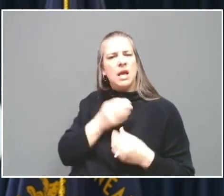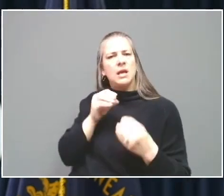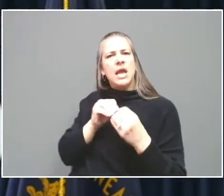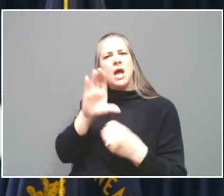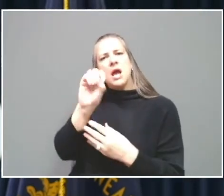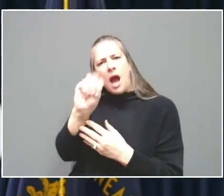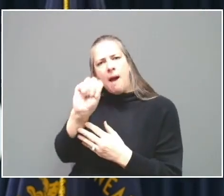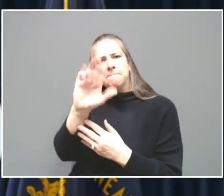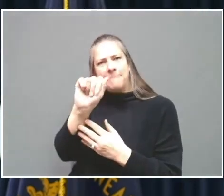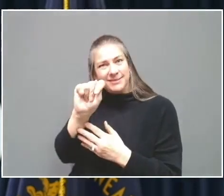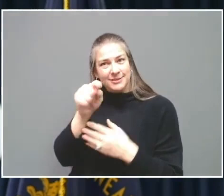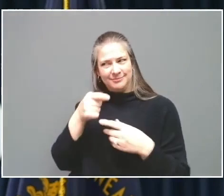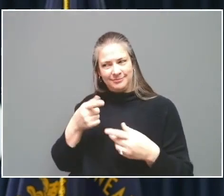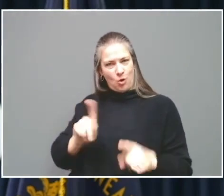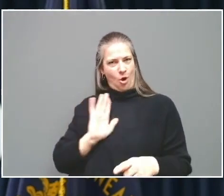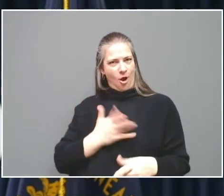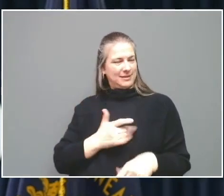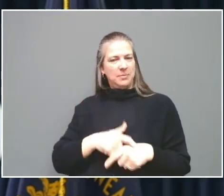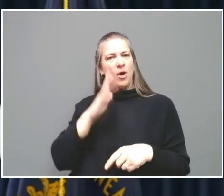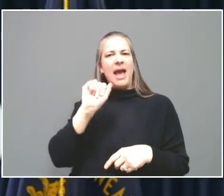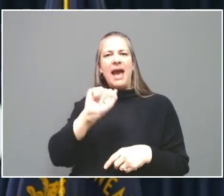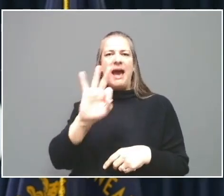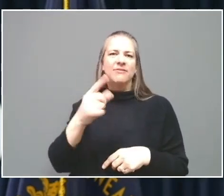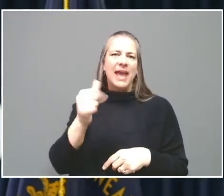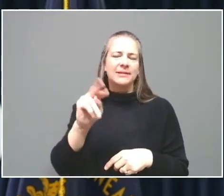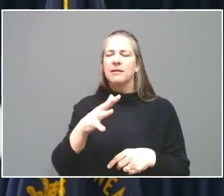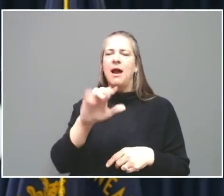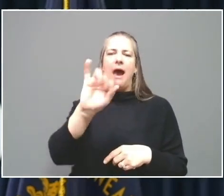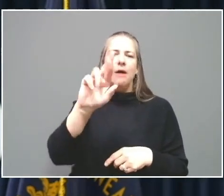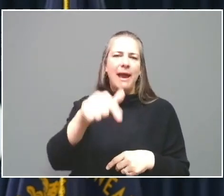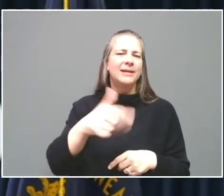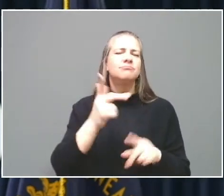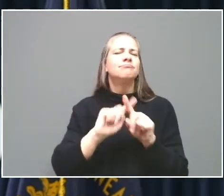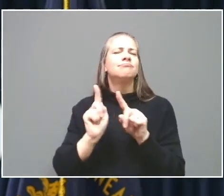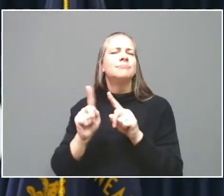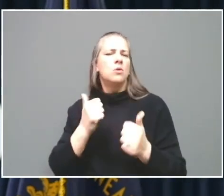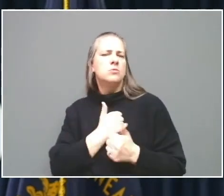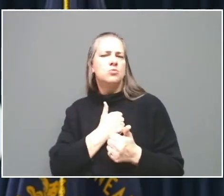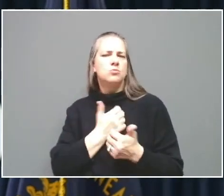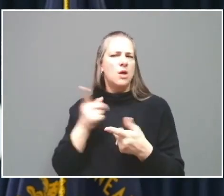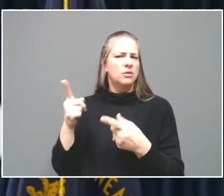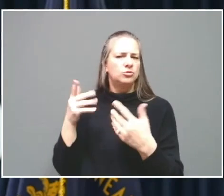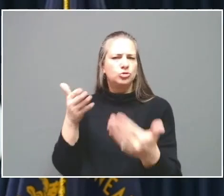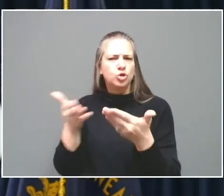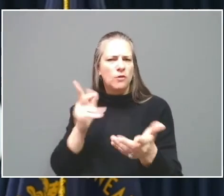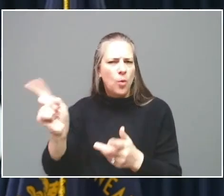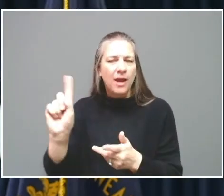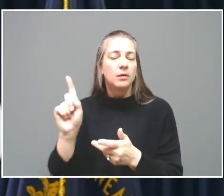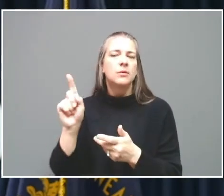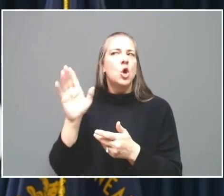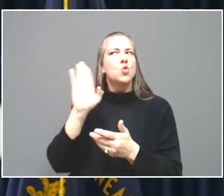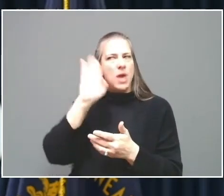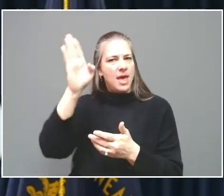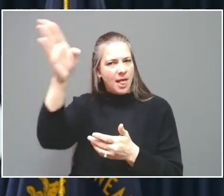during our lifetime, whether that's Afghanistan, Iraq. And when you think about that, there will be a significant need in the future.